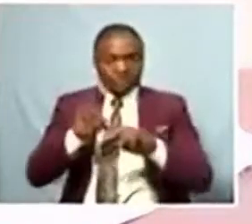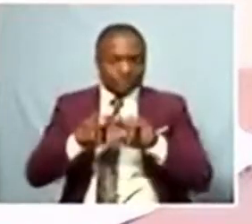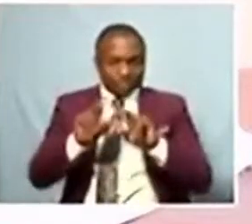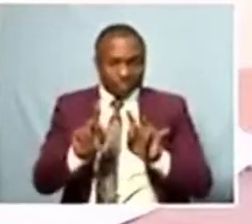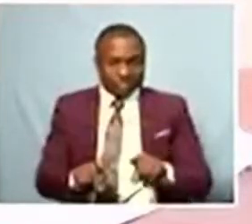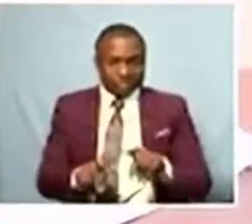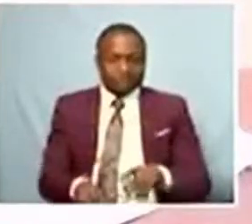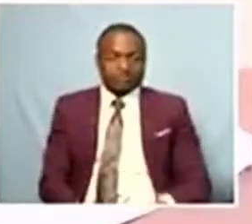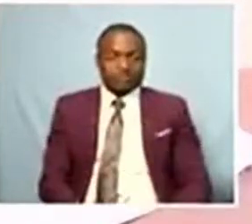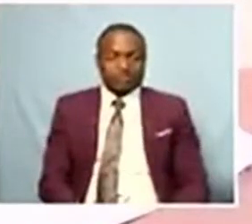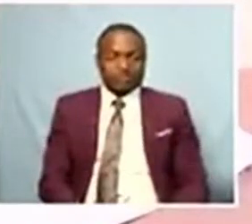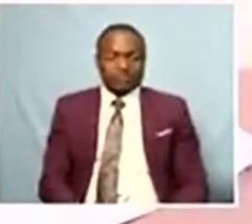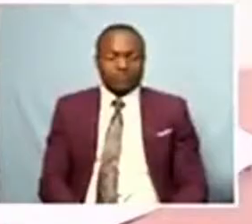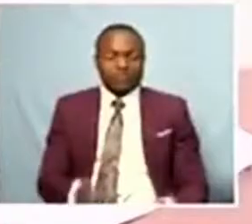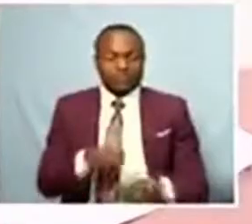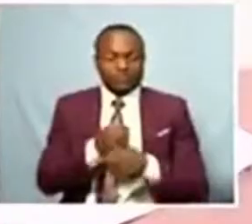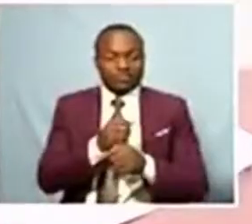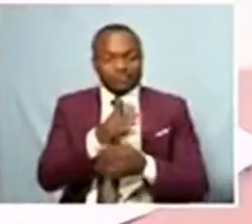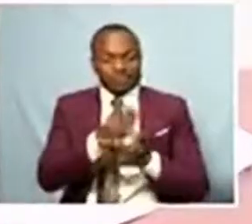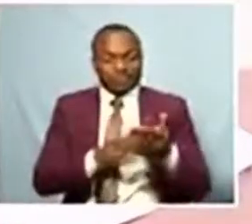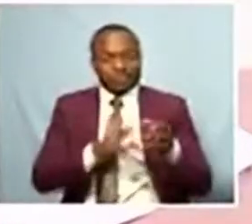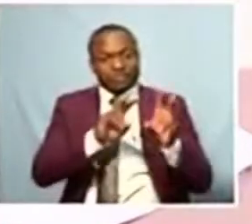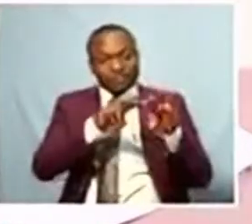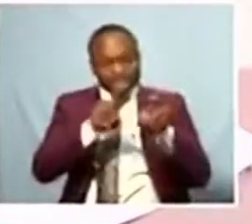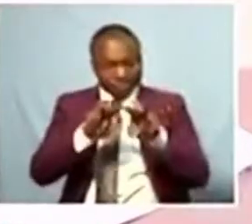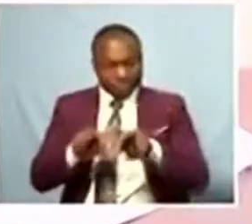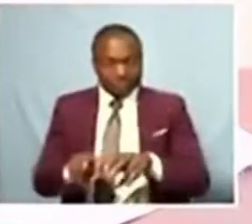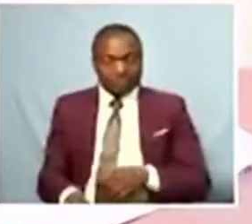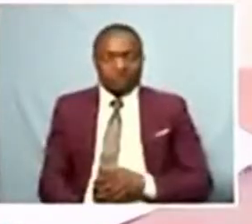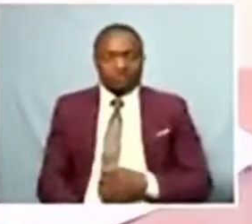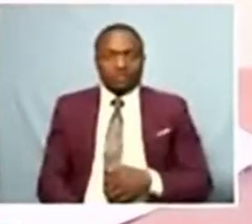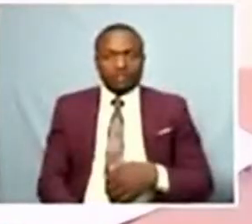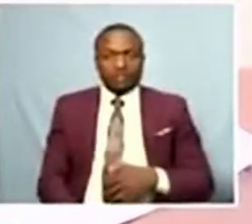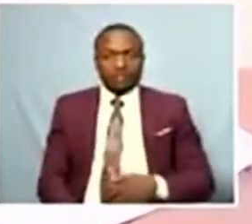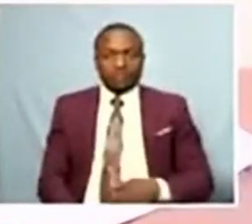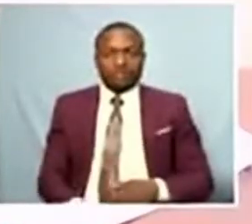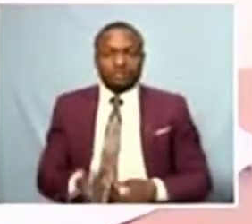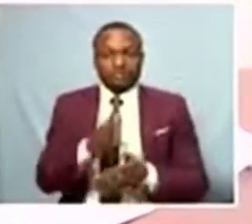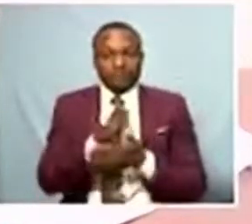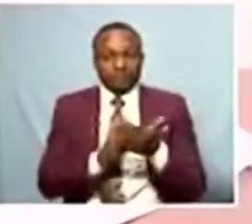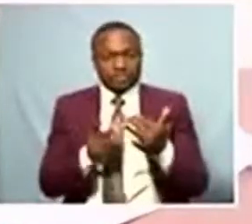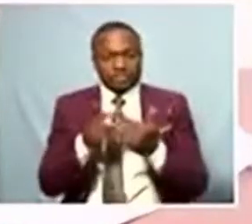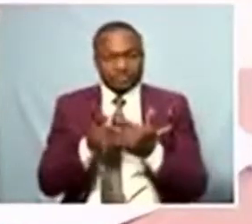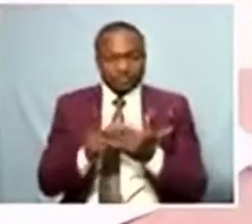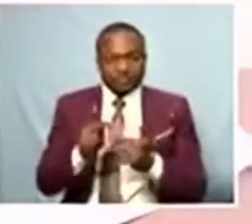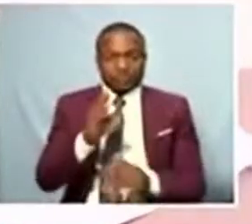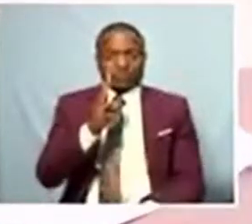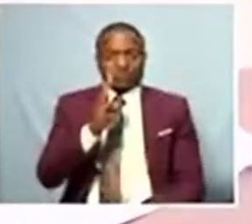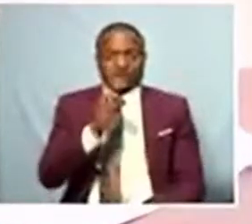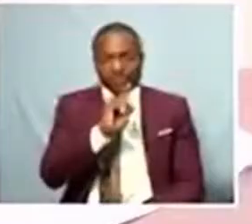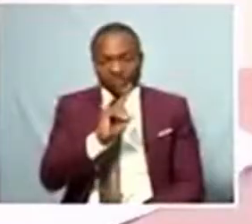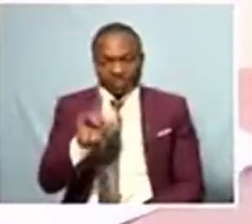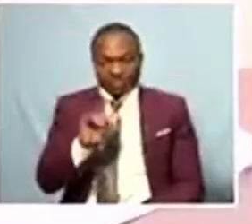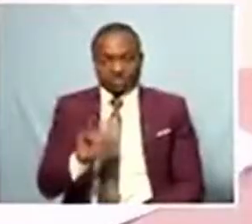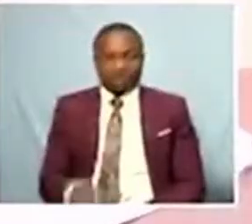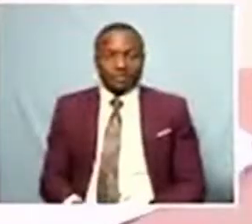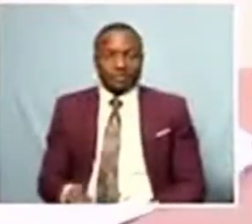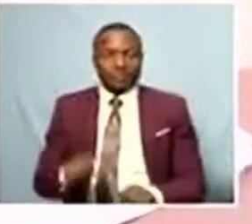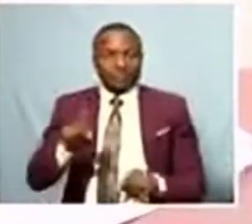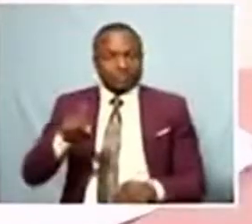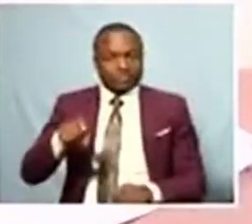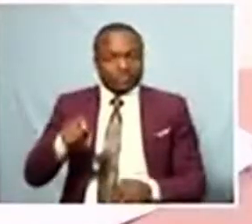Chairperson, we have made some observations on some provisions of the bill that may